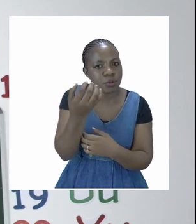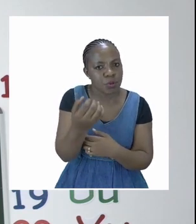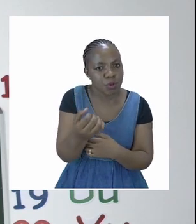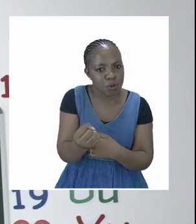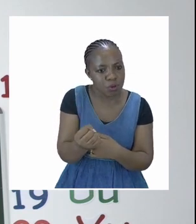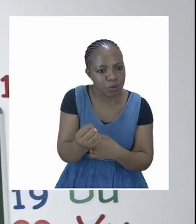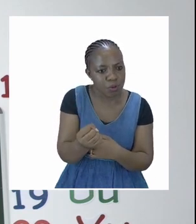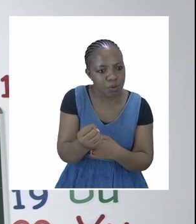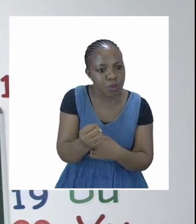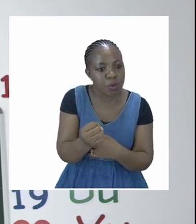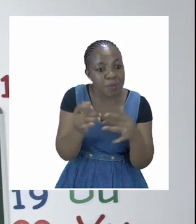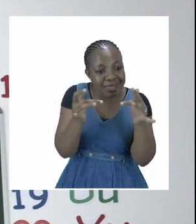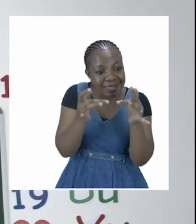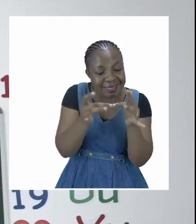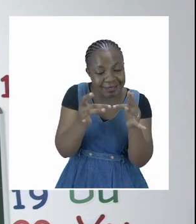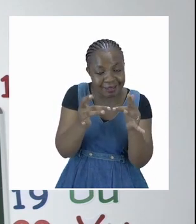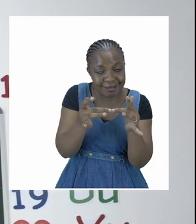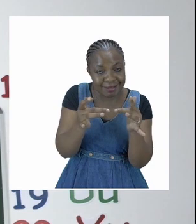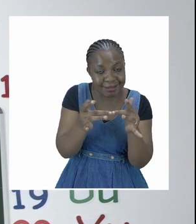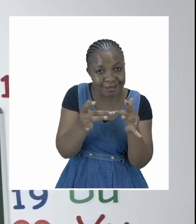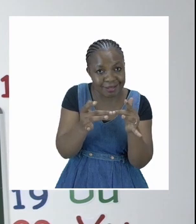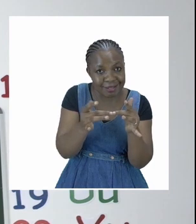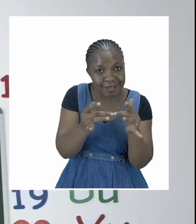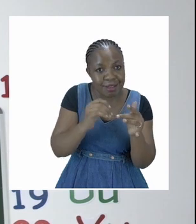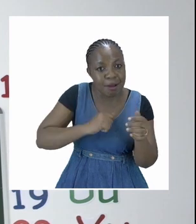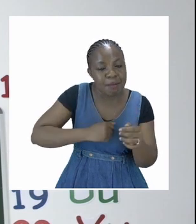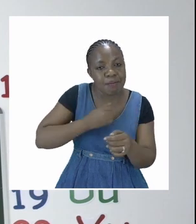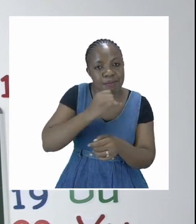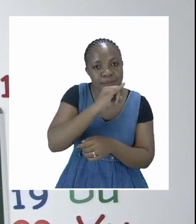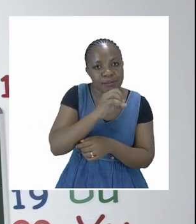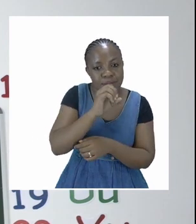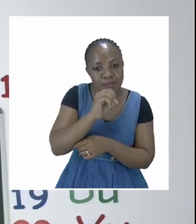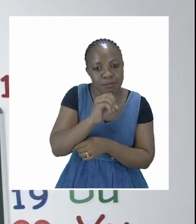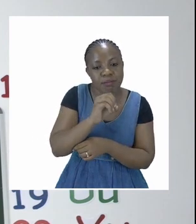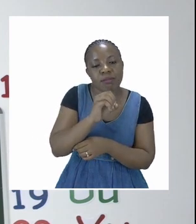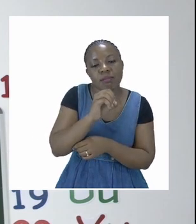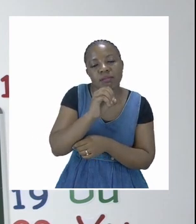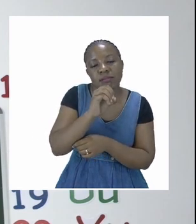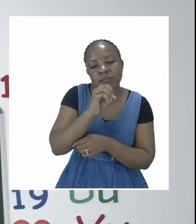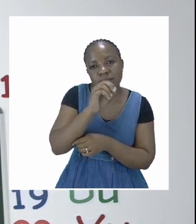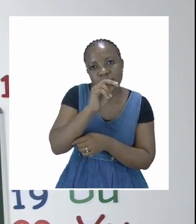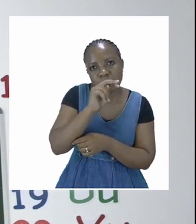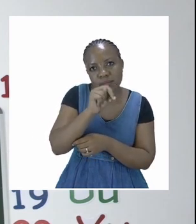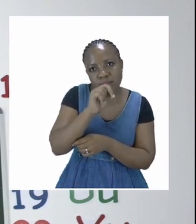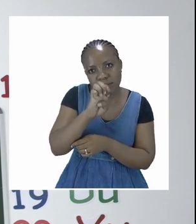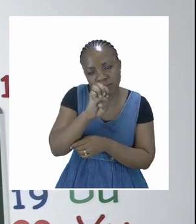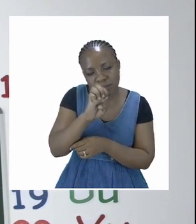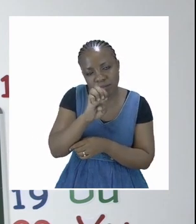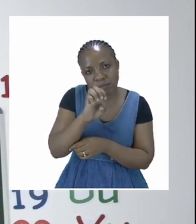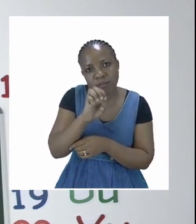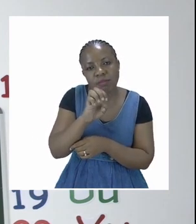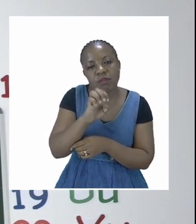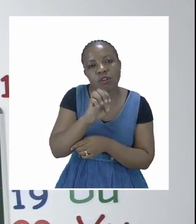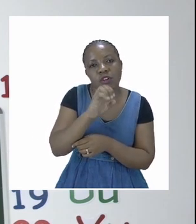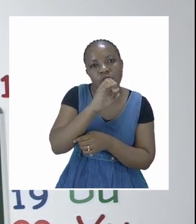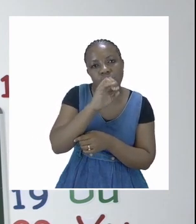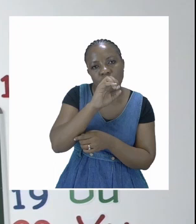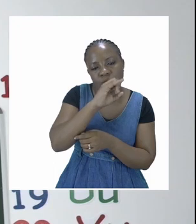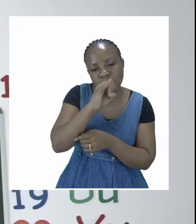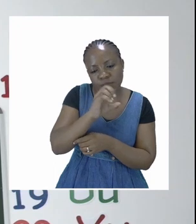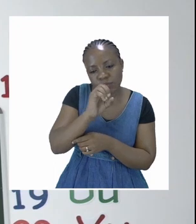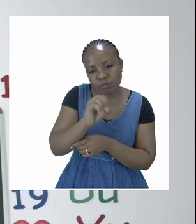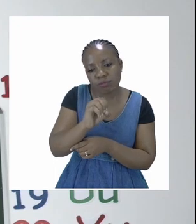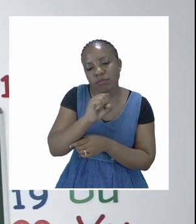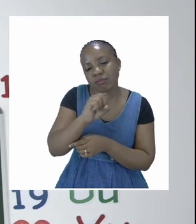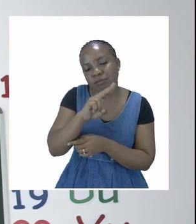our online platforms, MyZone and Zoshi Facebook pages, and in addition,